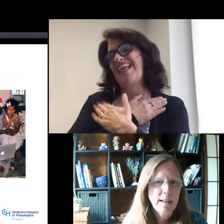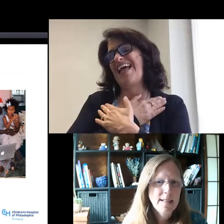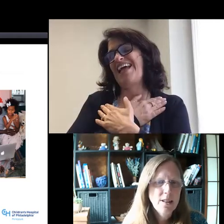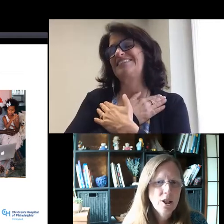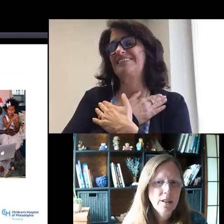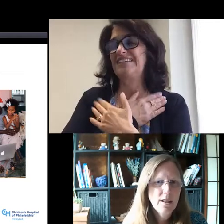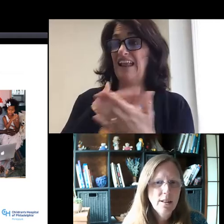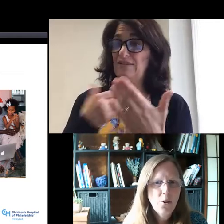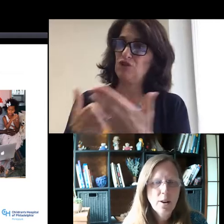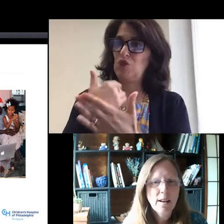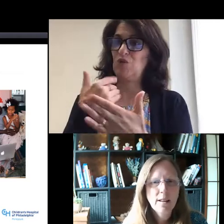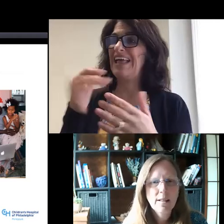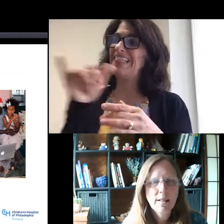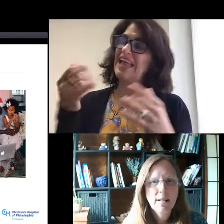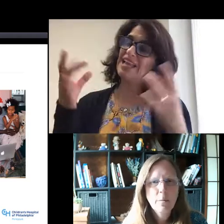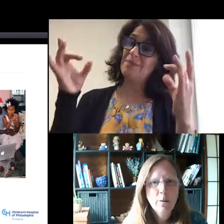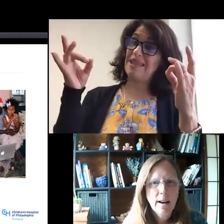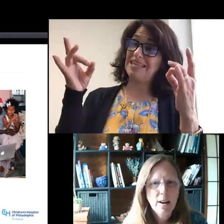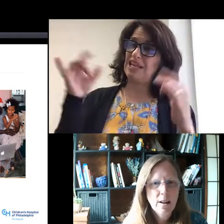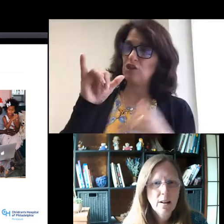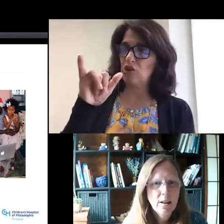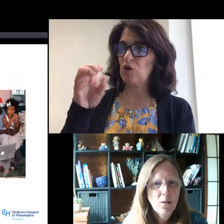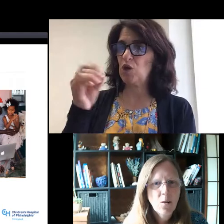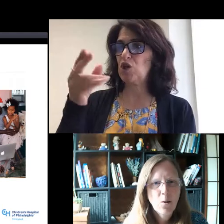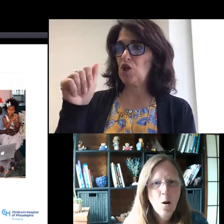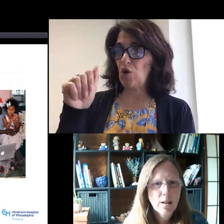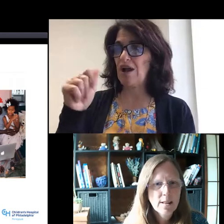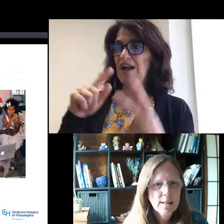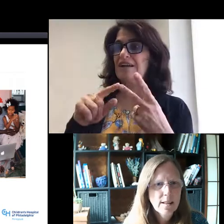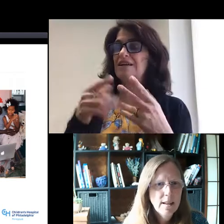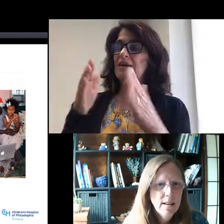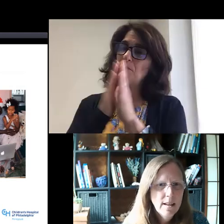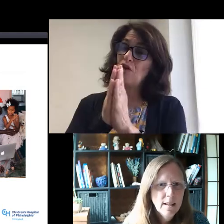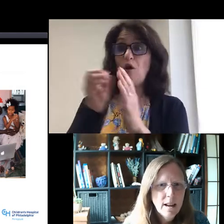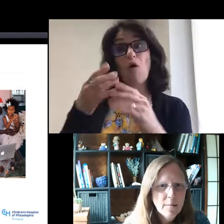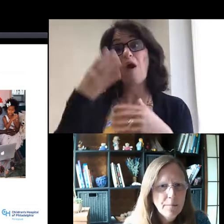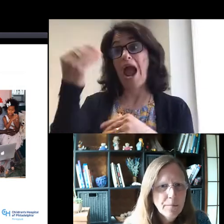as meditation, yoga, prayer, or walks.